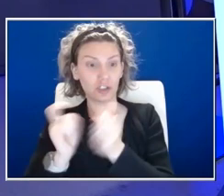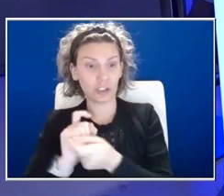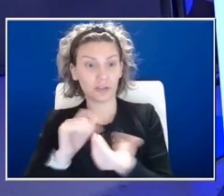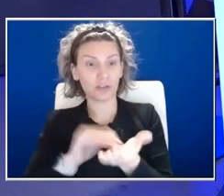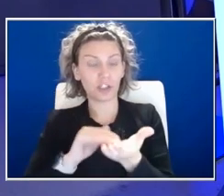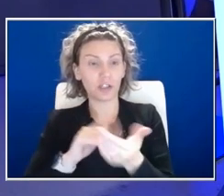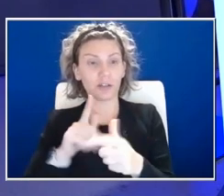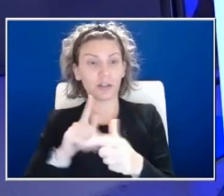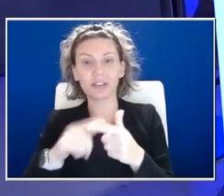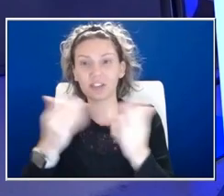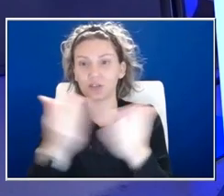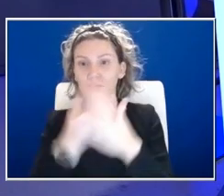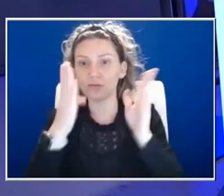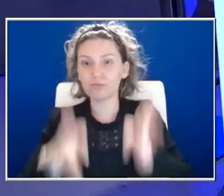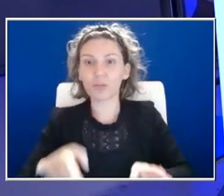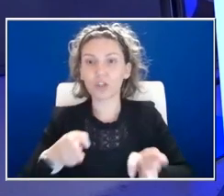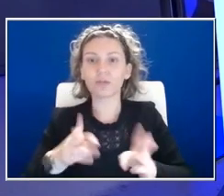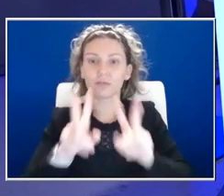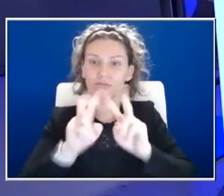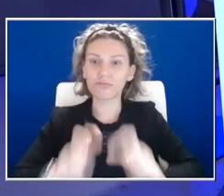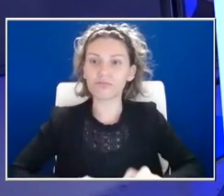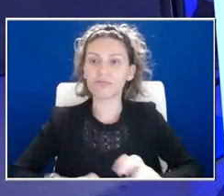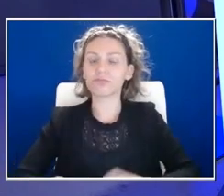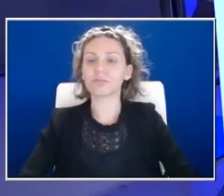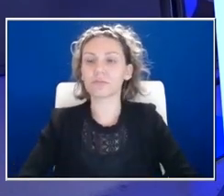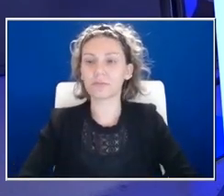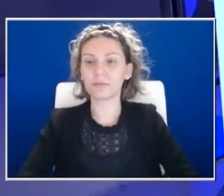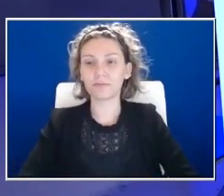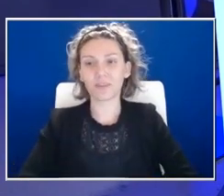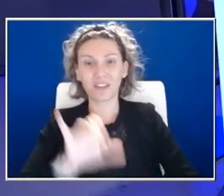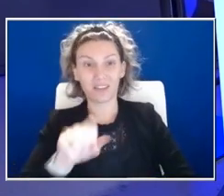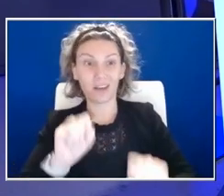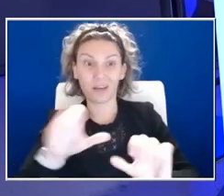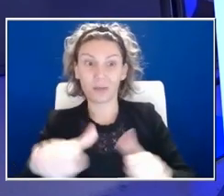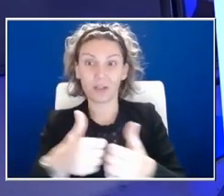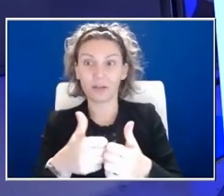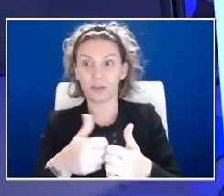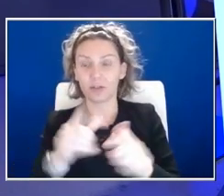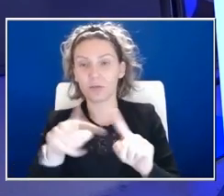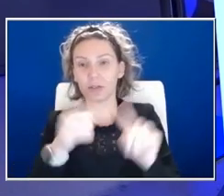person looking at you. And that can be a challenge, because when you move around, it's like, oh gosh,